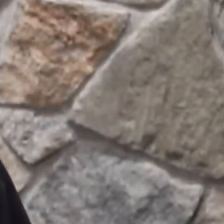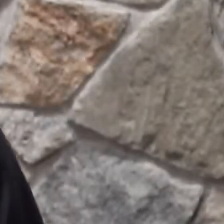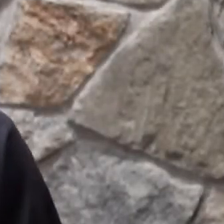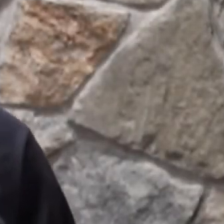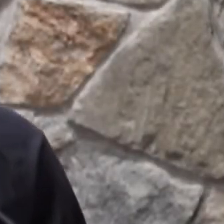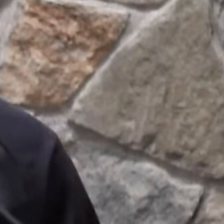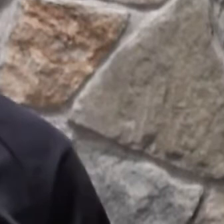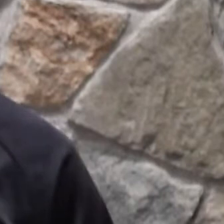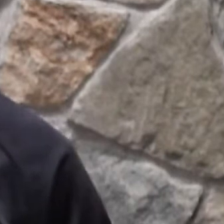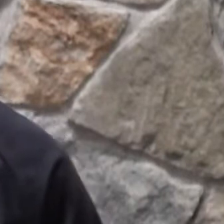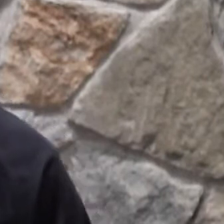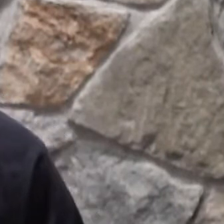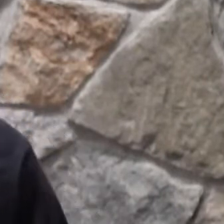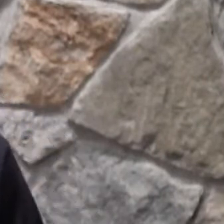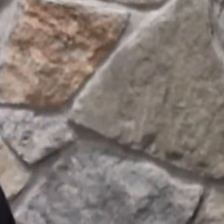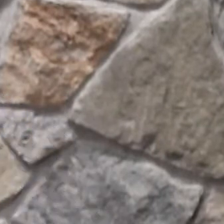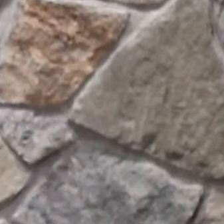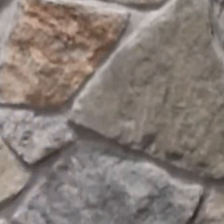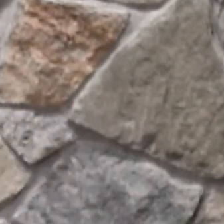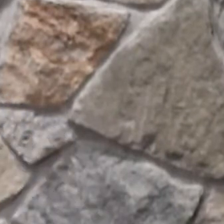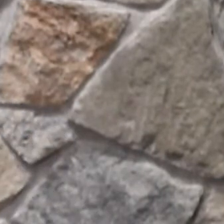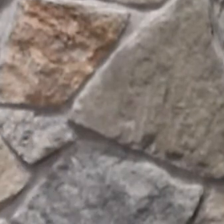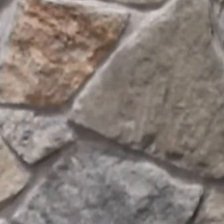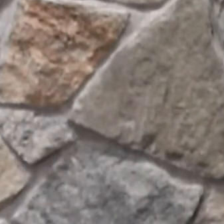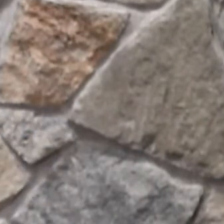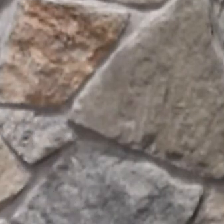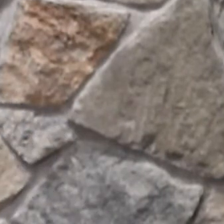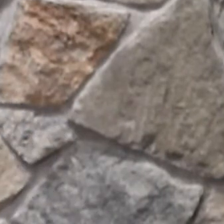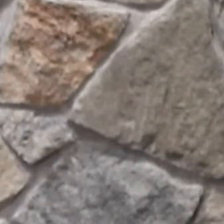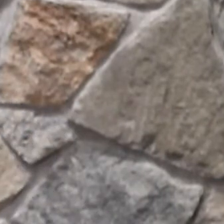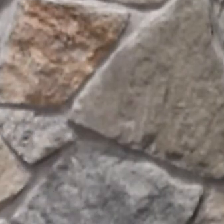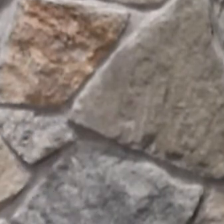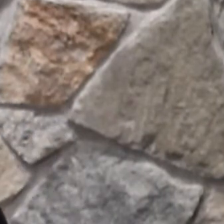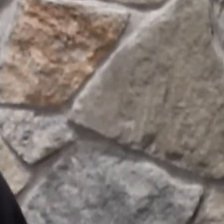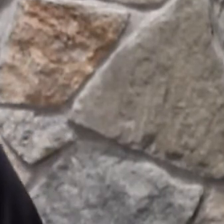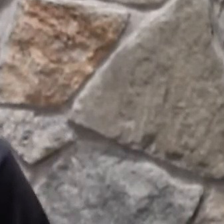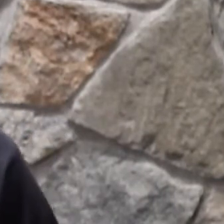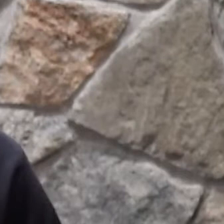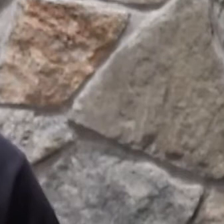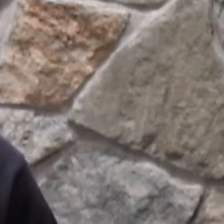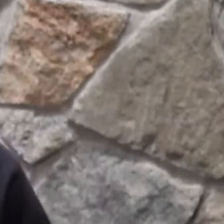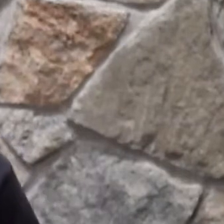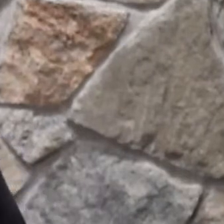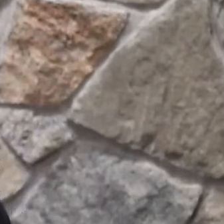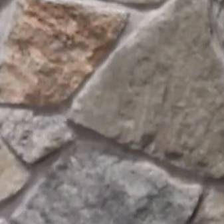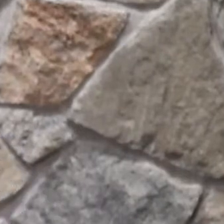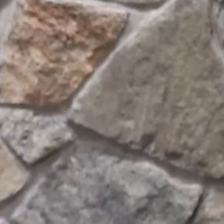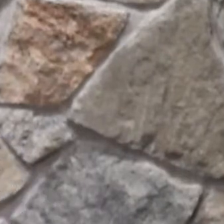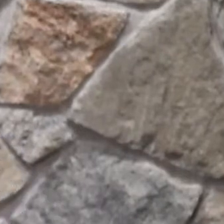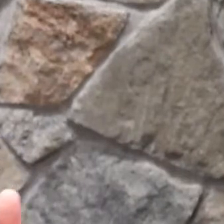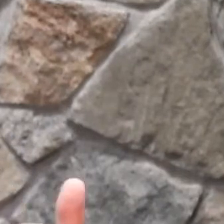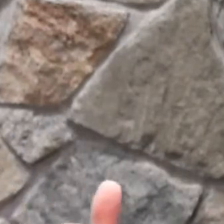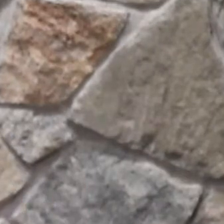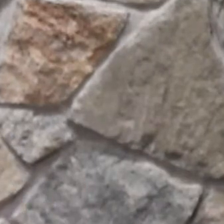Good morning, everybody. Happy Sunday to you. Thank you so much for being with us today. It is the first Sunday of September, so we are going to be